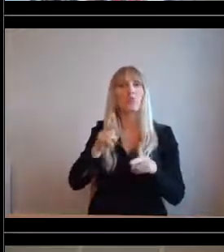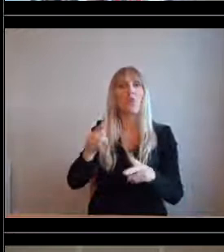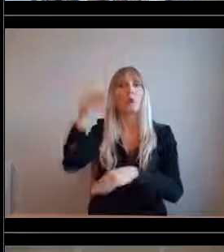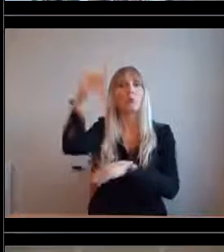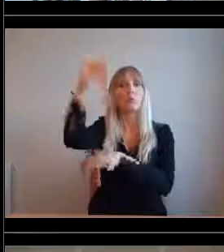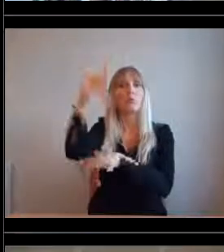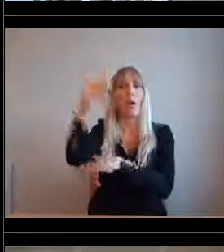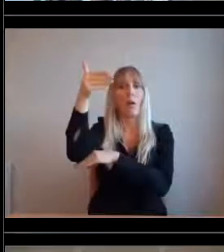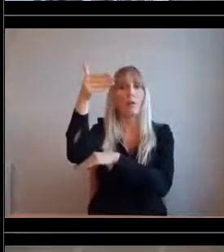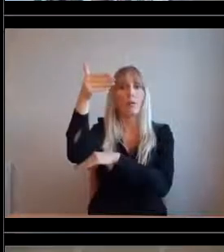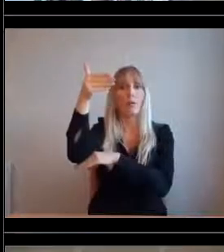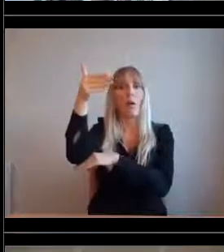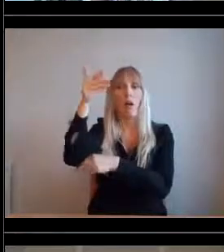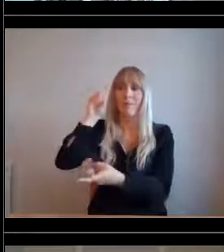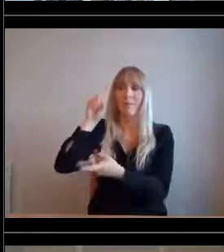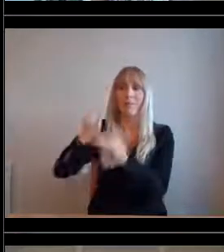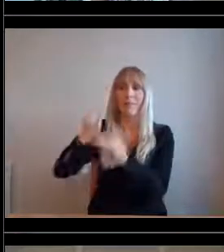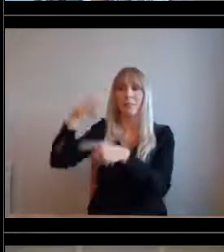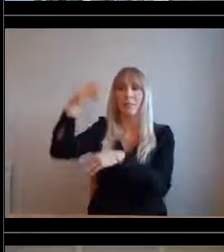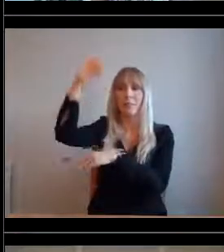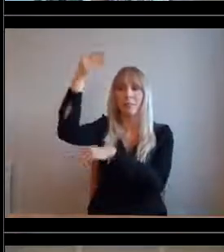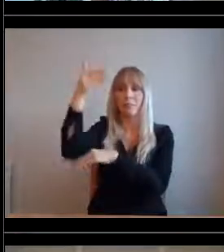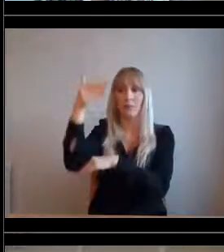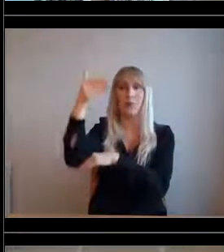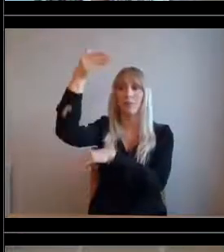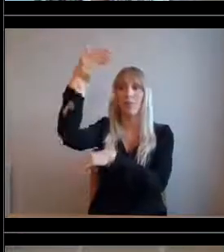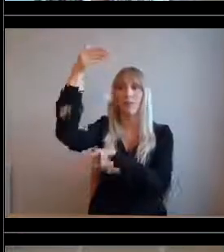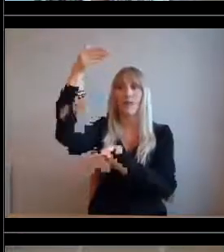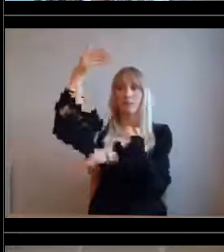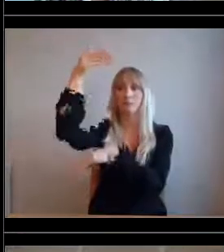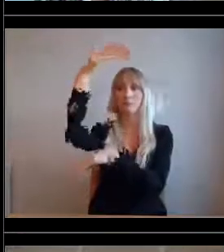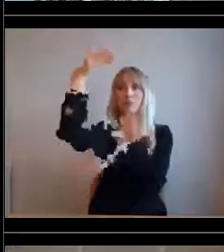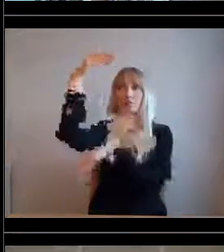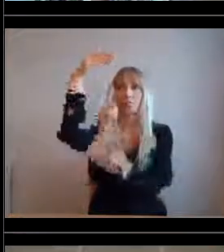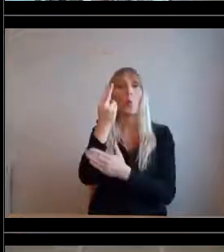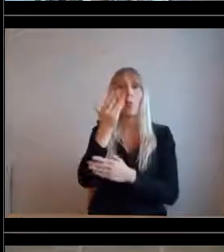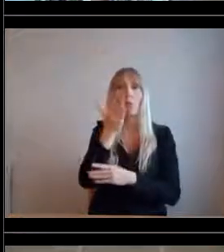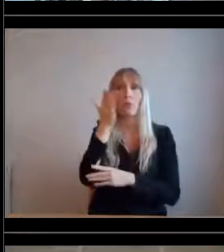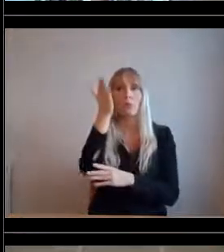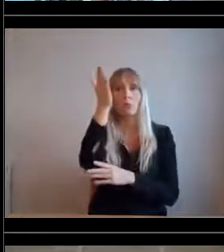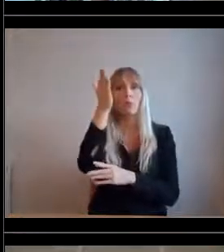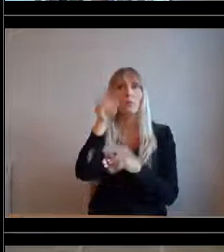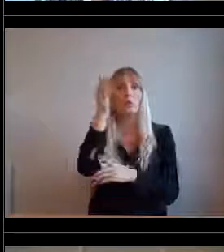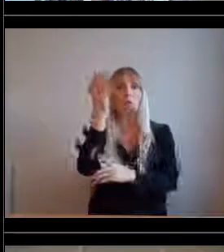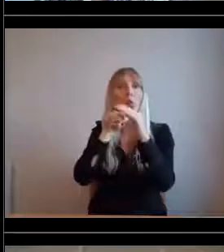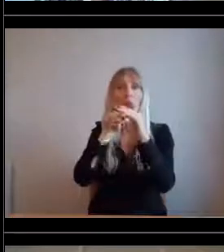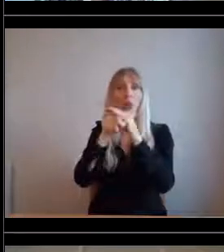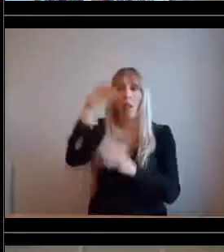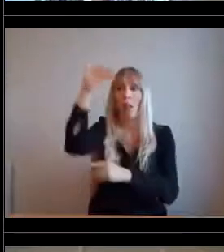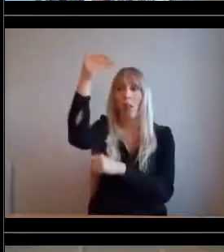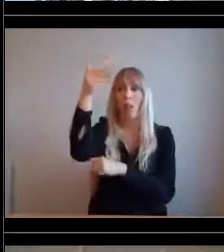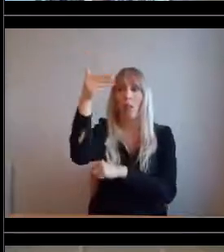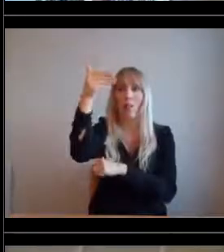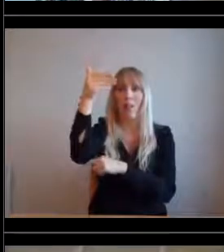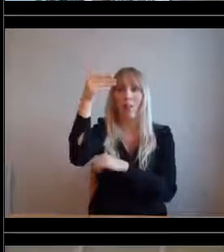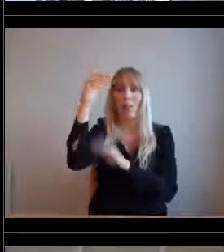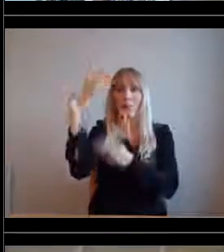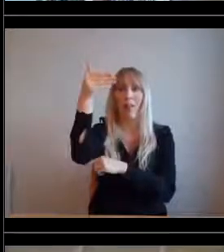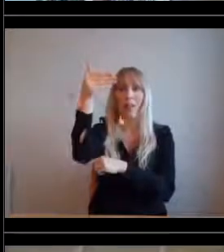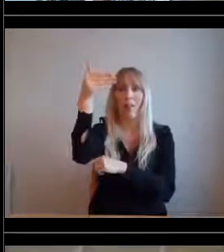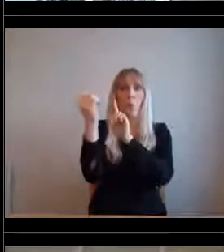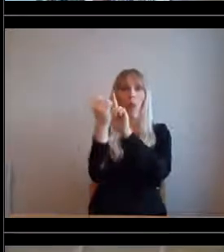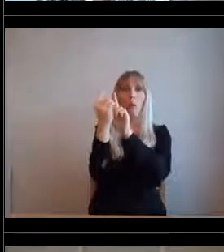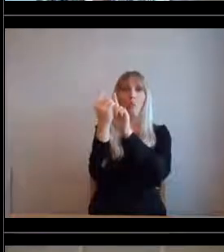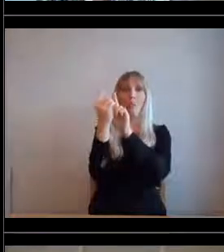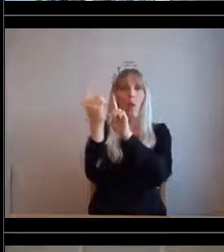fixed signing and variable message signing for drivers who are heading northbound towards the tunnel. And there's a set distance back from the tunnel